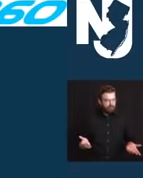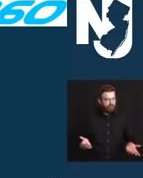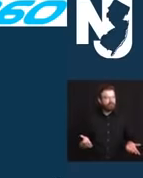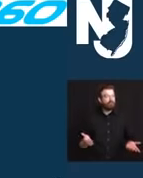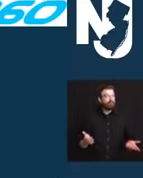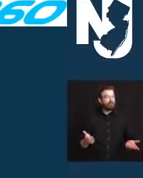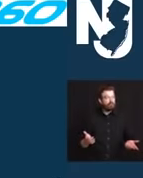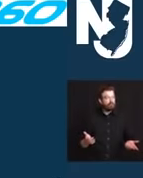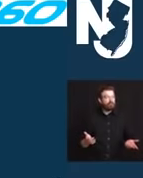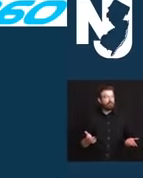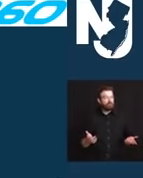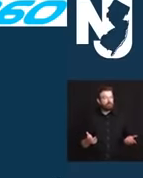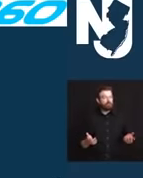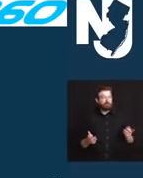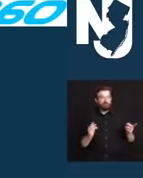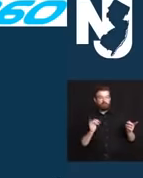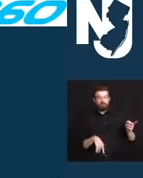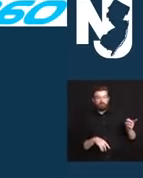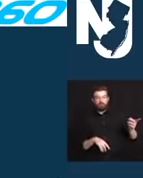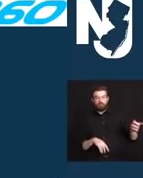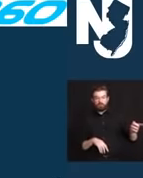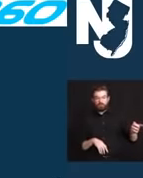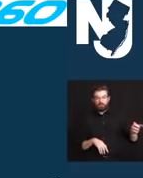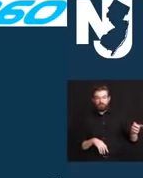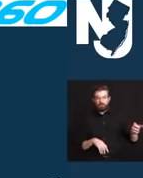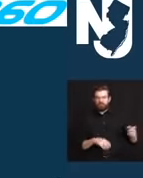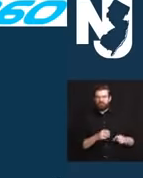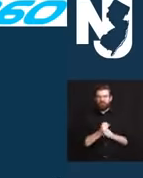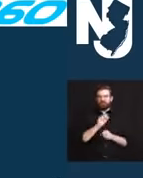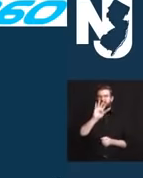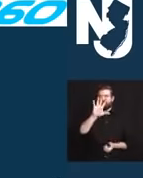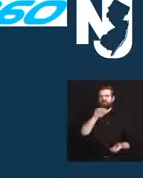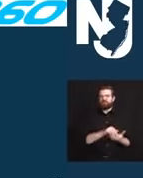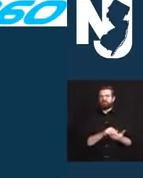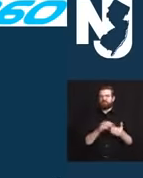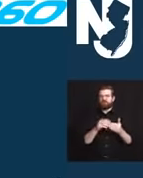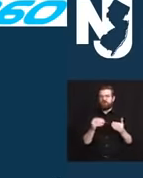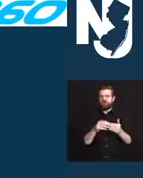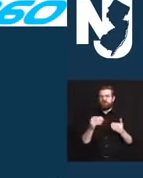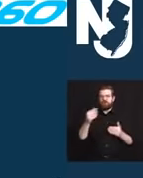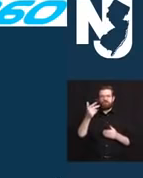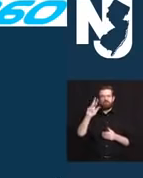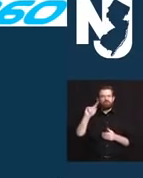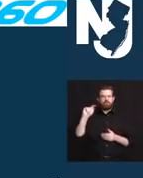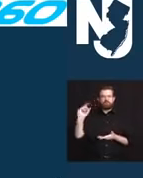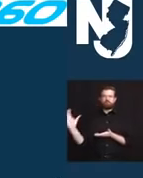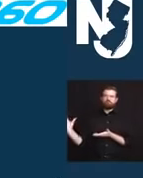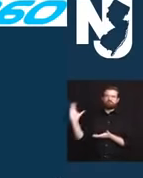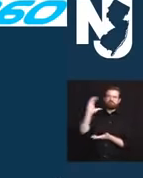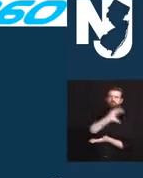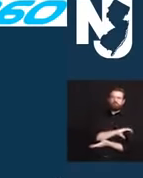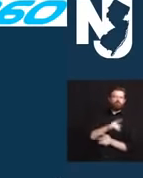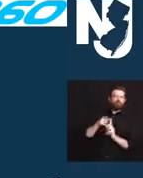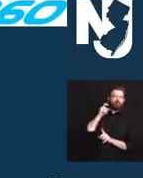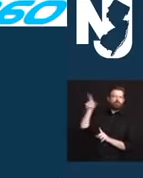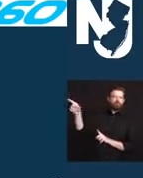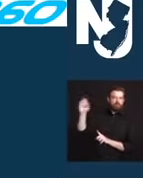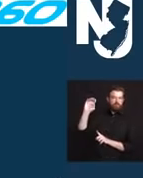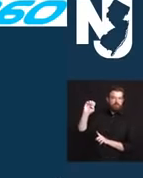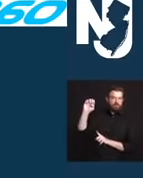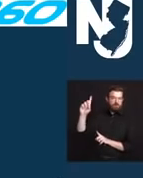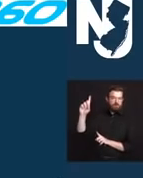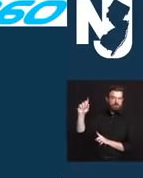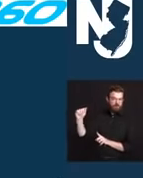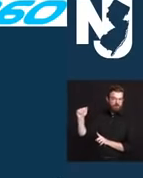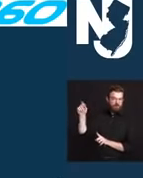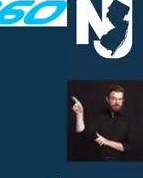iSport 360 recently received $45,000 through the EDA's Entrepreneur Support Program and was one of the first companies